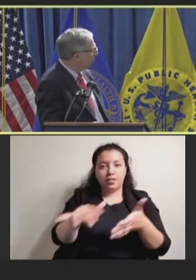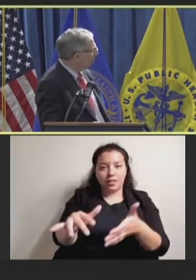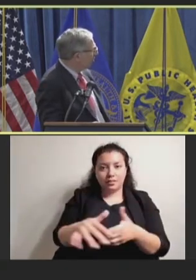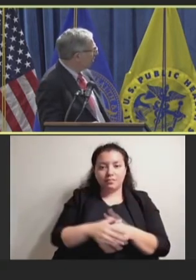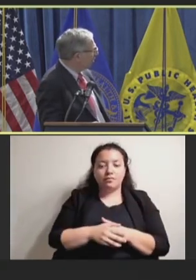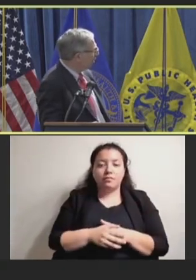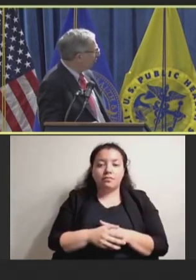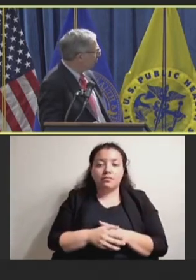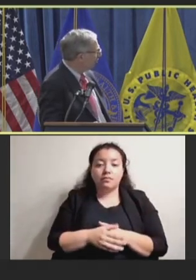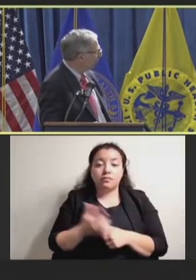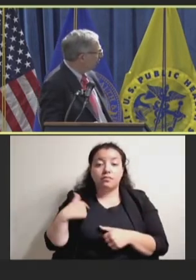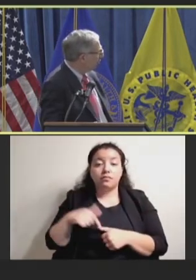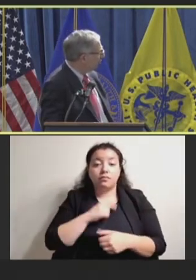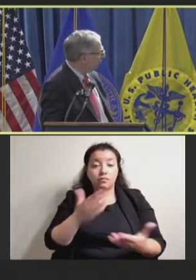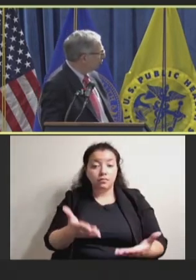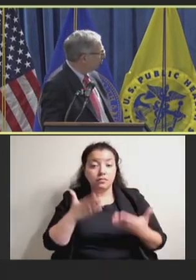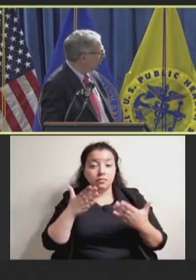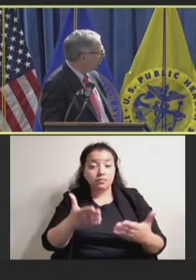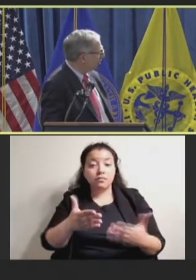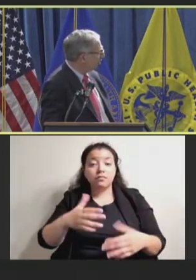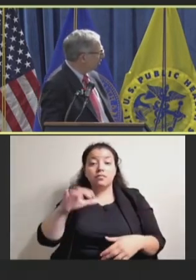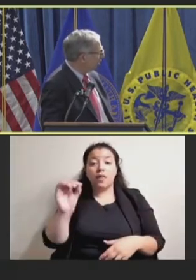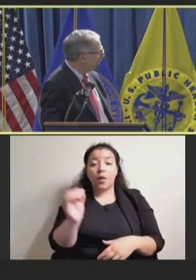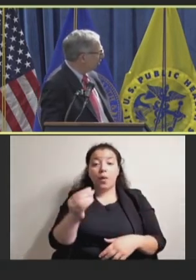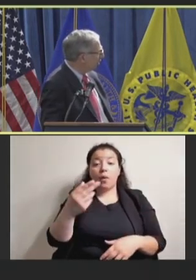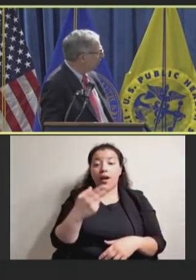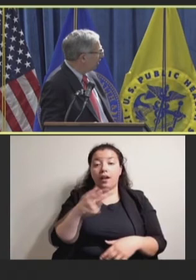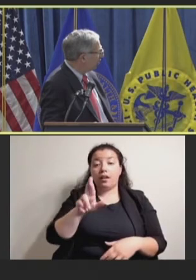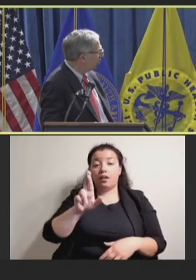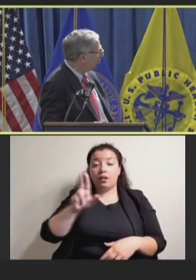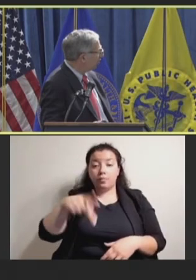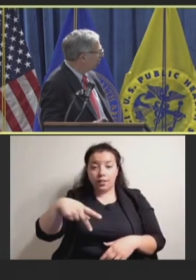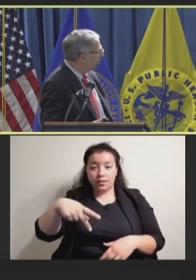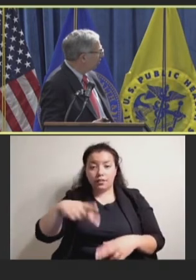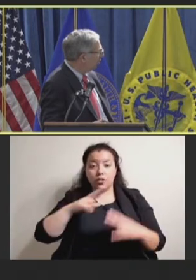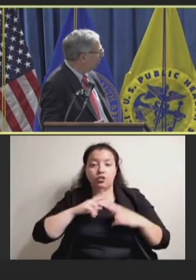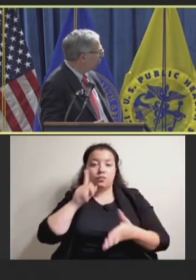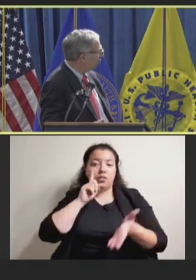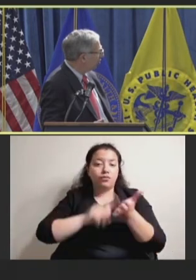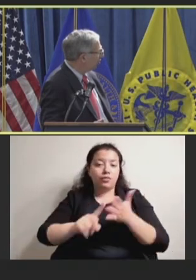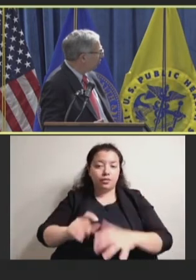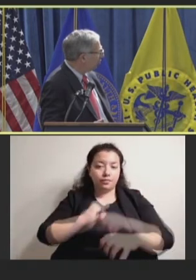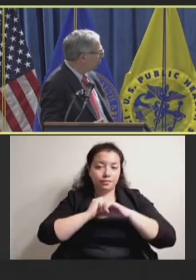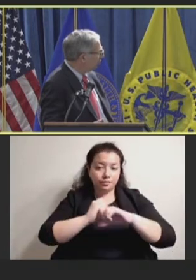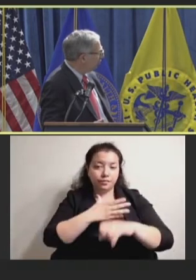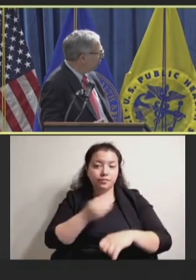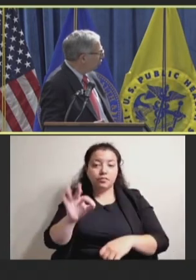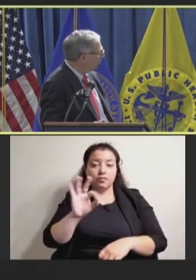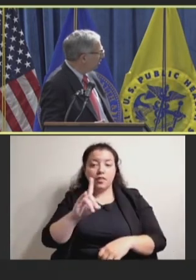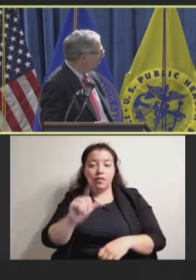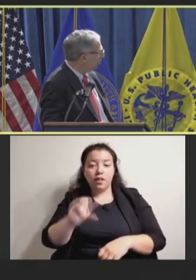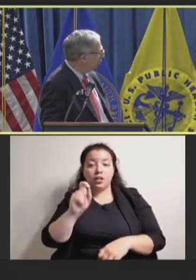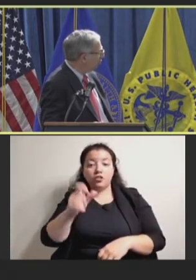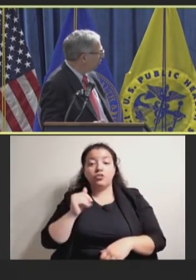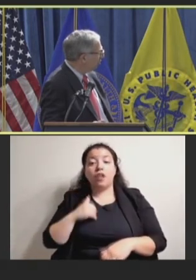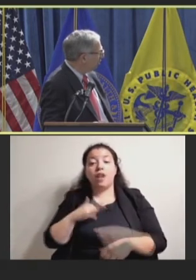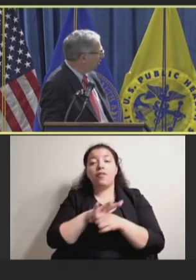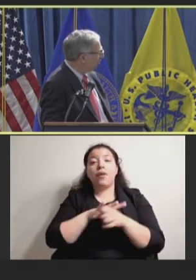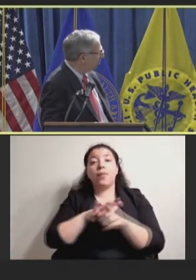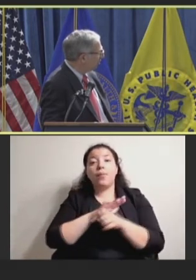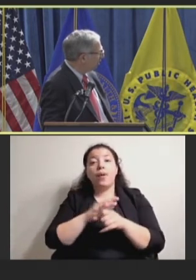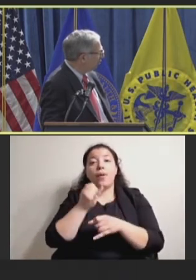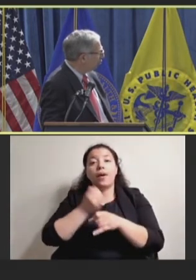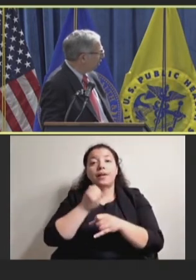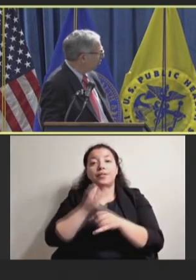We recommend that the Office of Human Research Protection and the FDA should direct local institutional review boards to assess and report the representatives